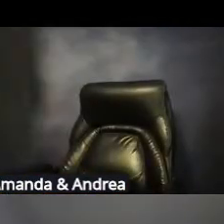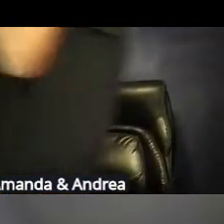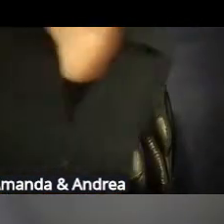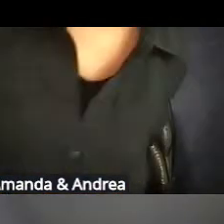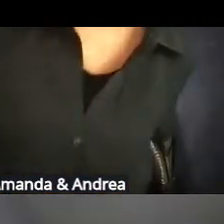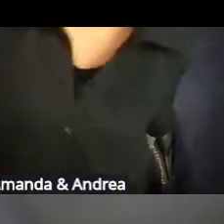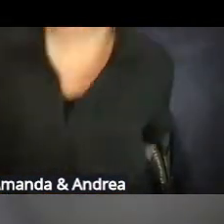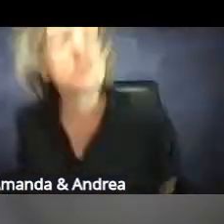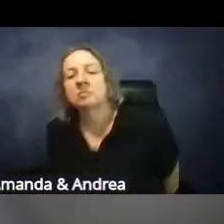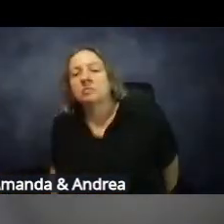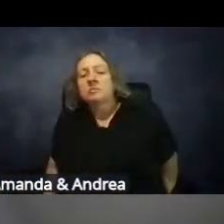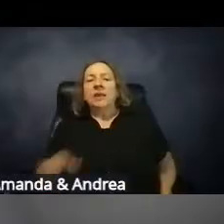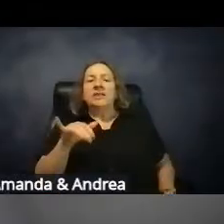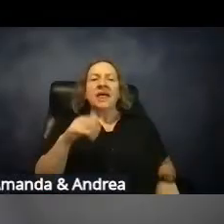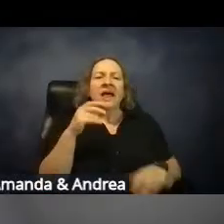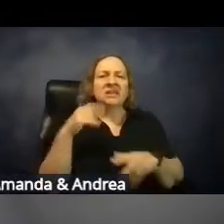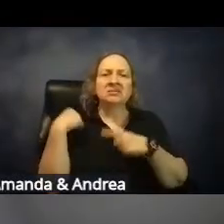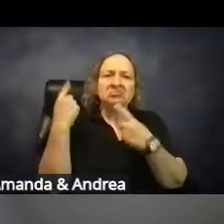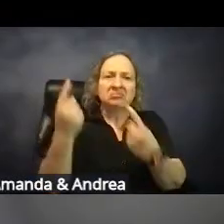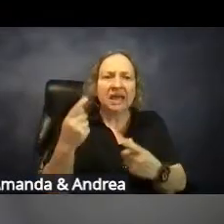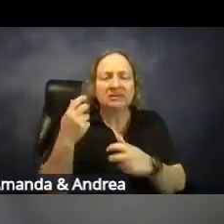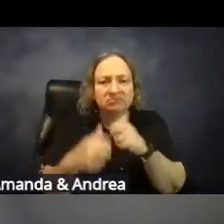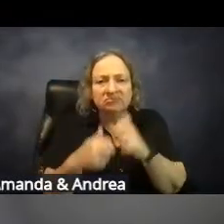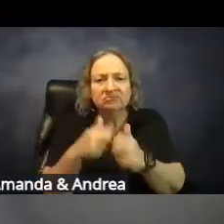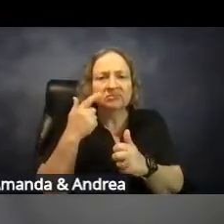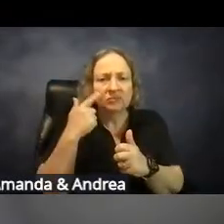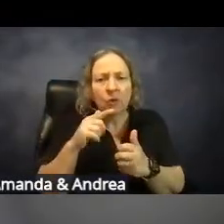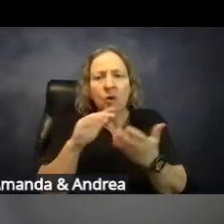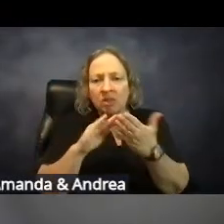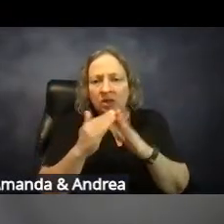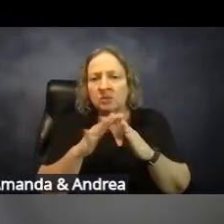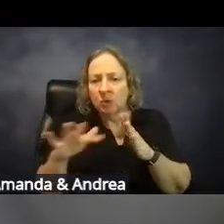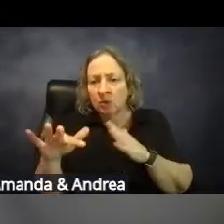the communities of color that have been affected by